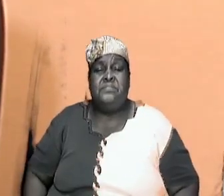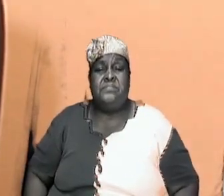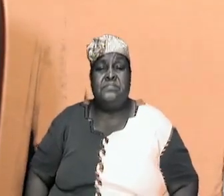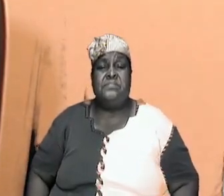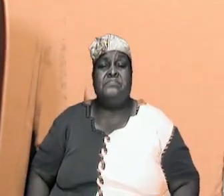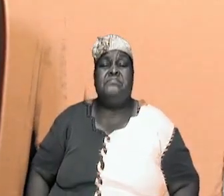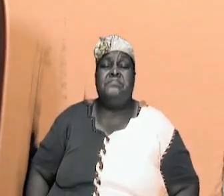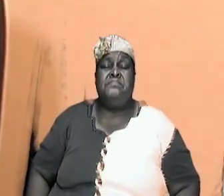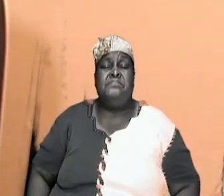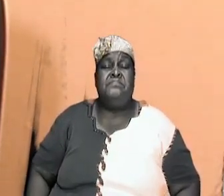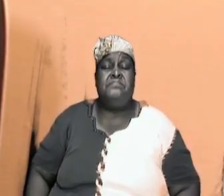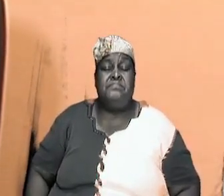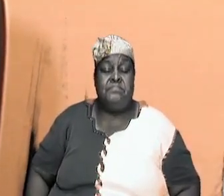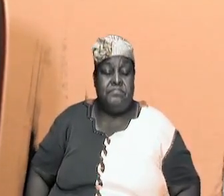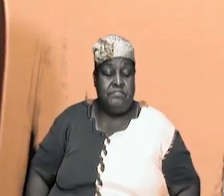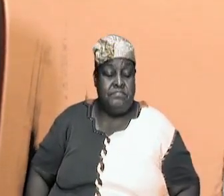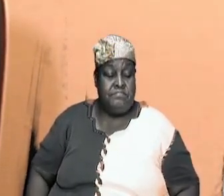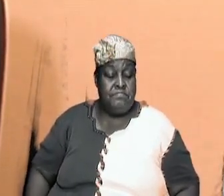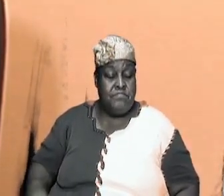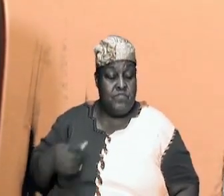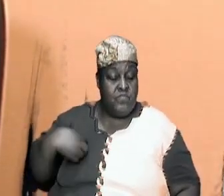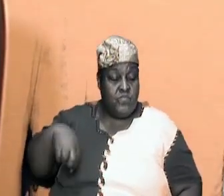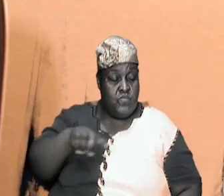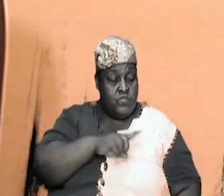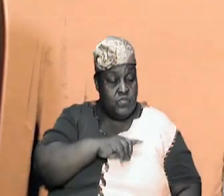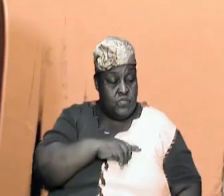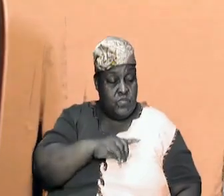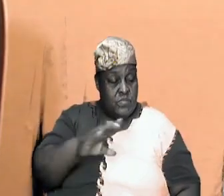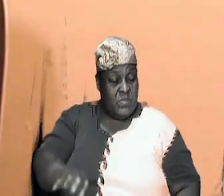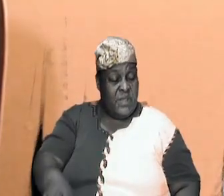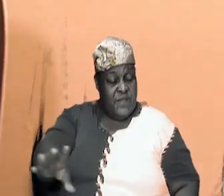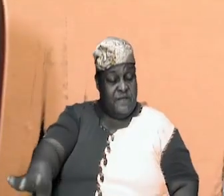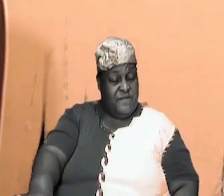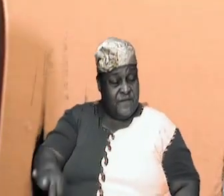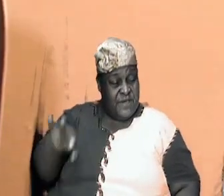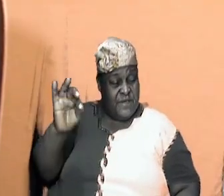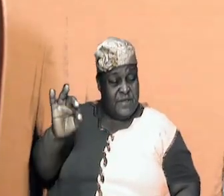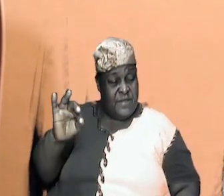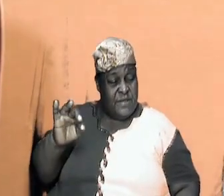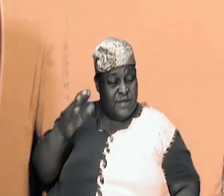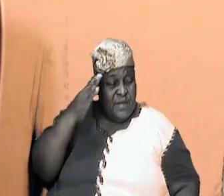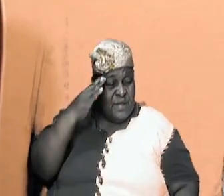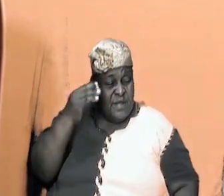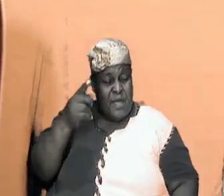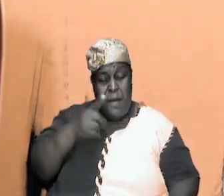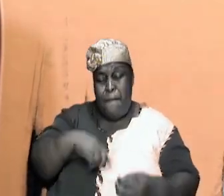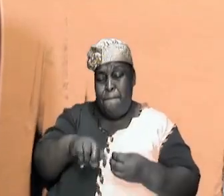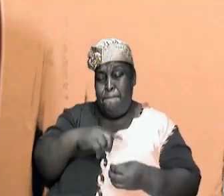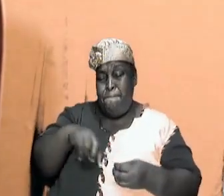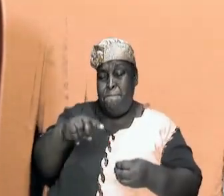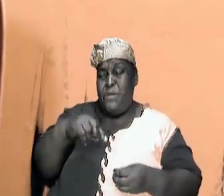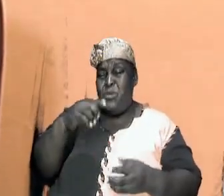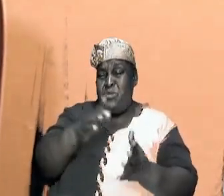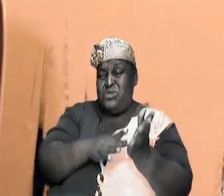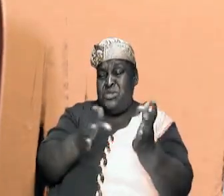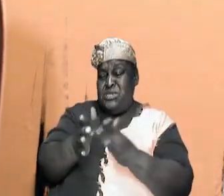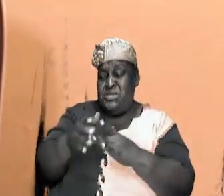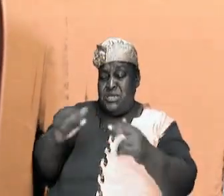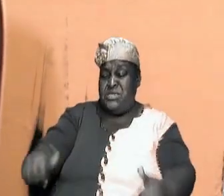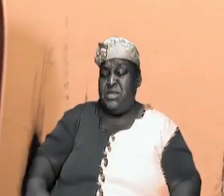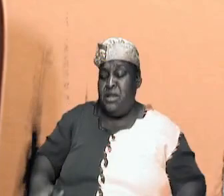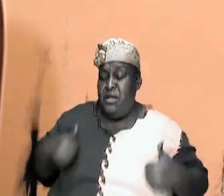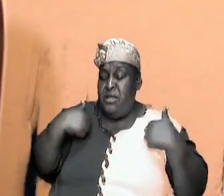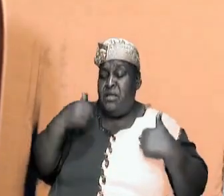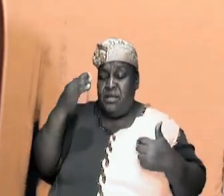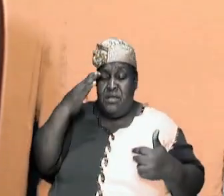in particularly, we can find knowledge about his life. We can